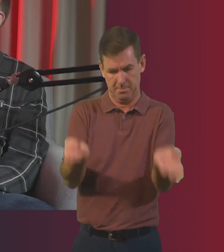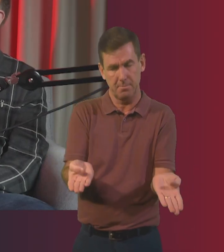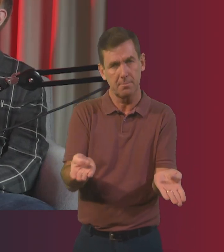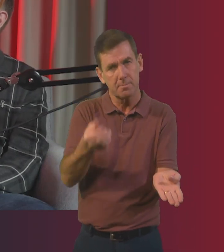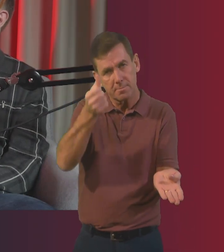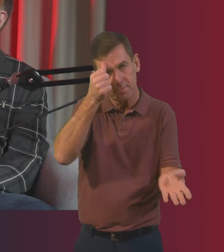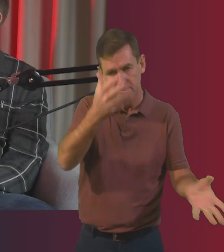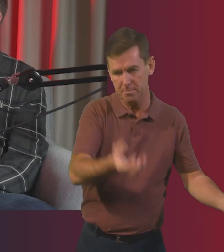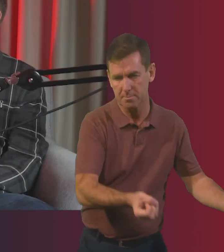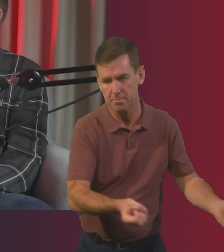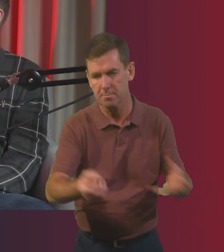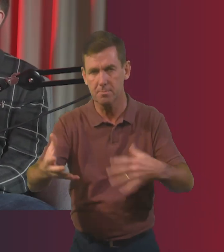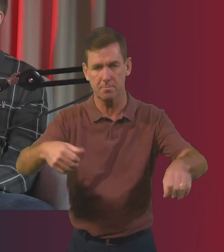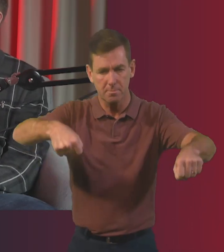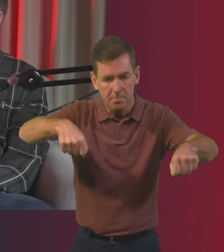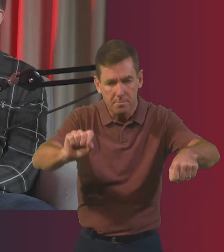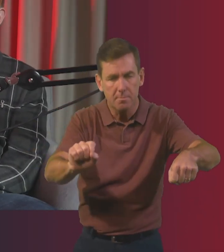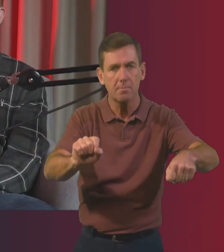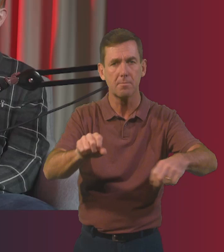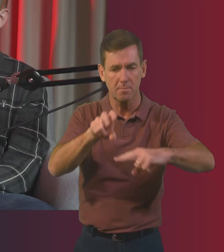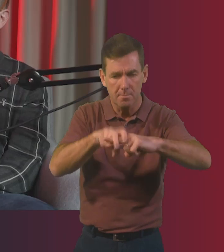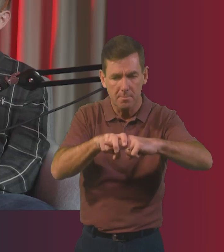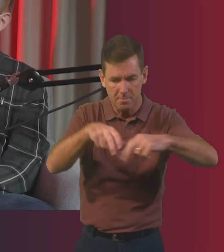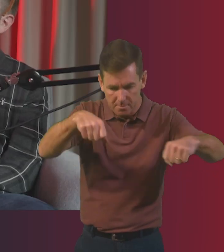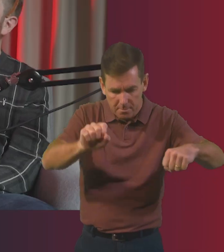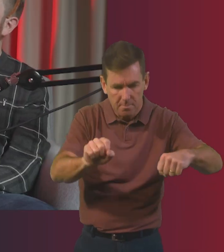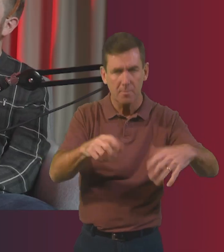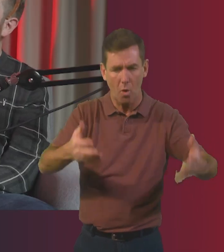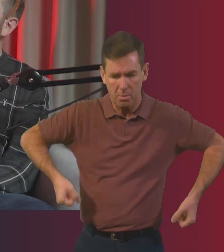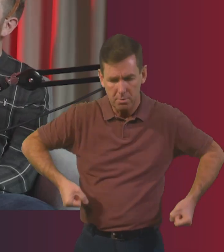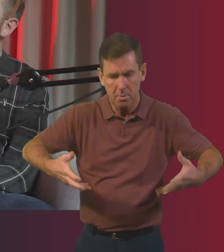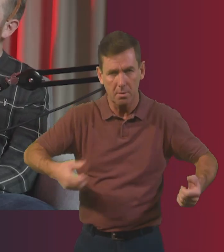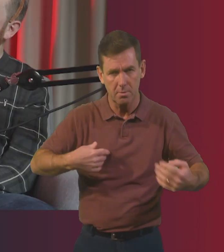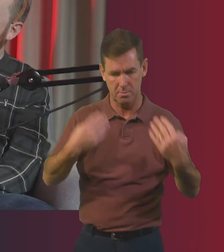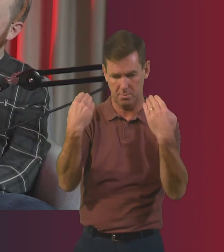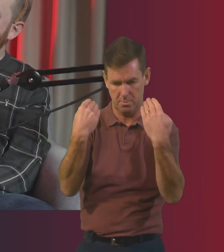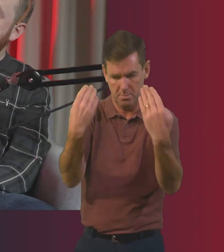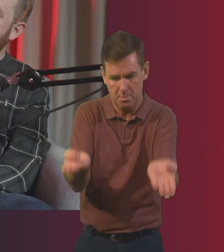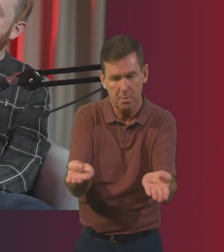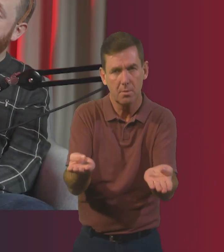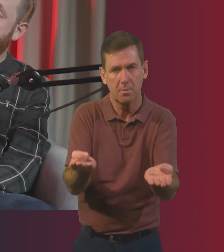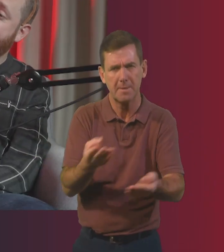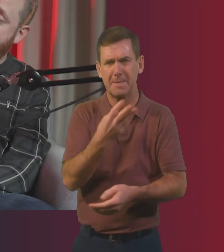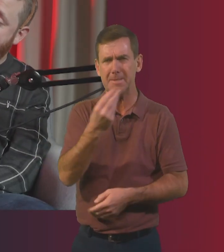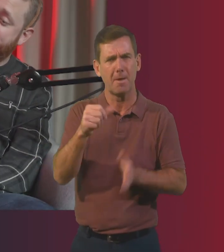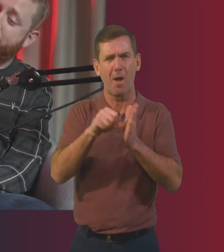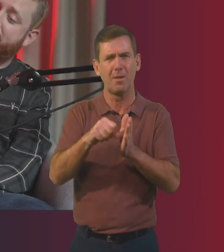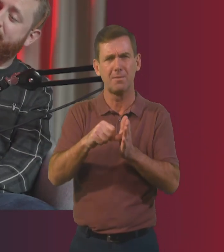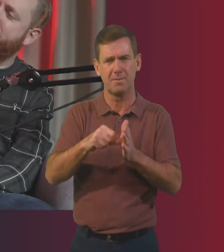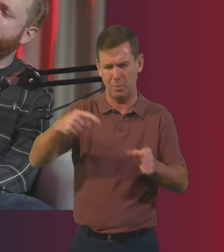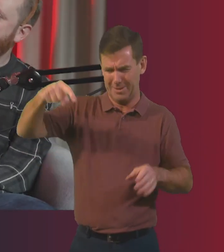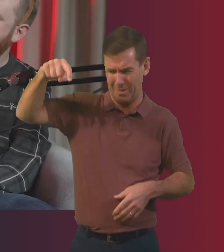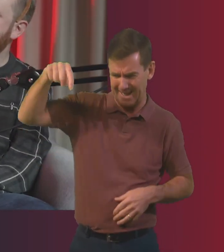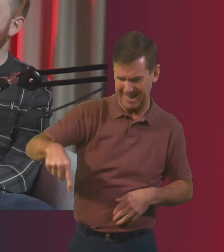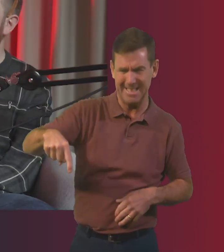fit in a big scooter or a big wheelchair or something. Some of them are quite difficult. Some of them, the buttons, you almost have to get your finger in and jam it,